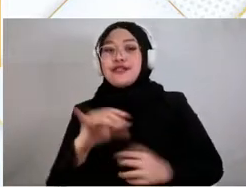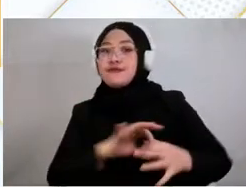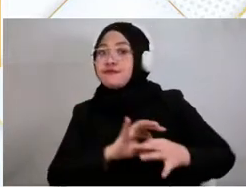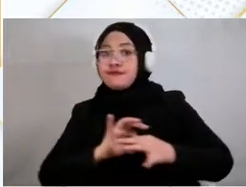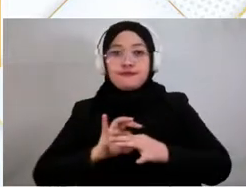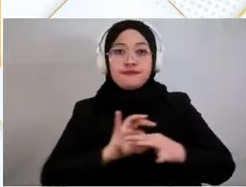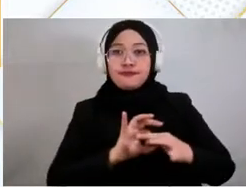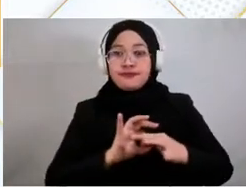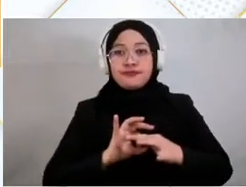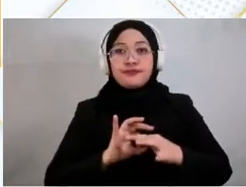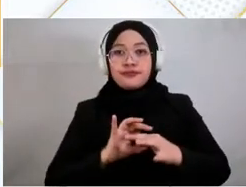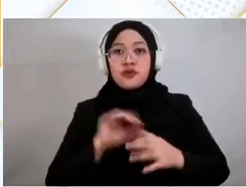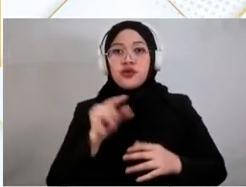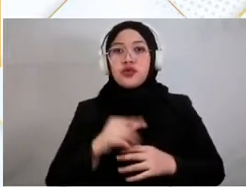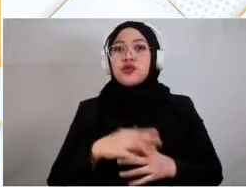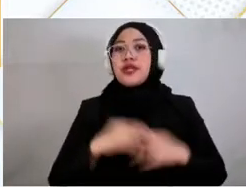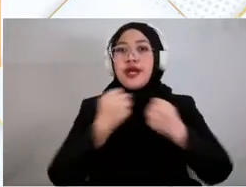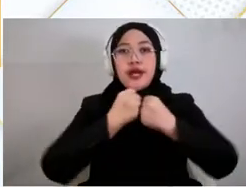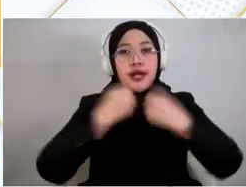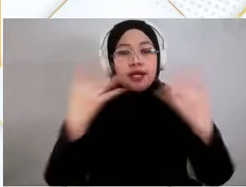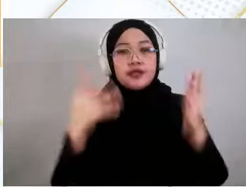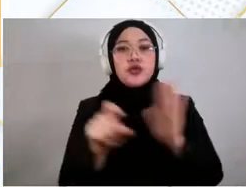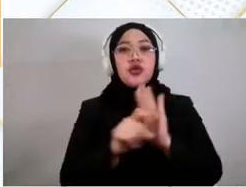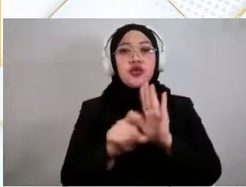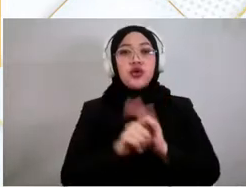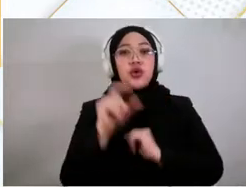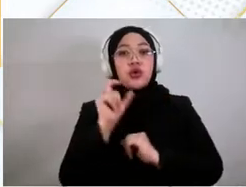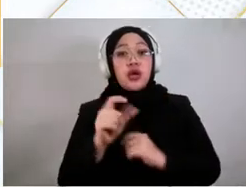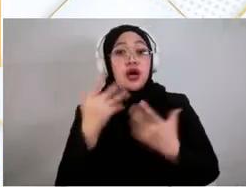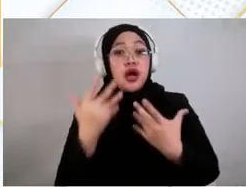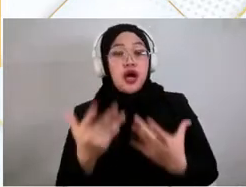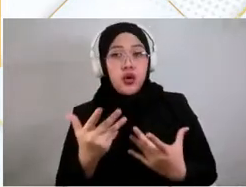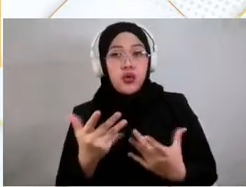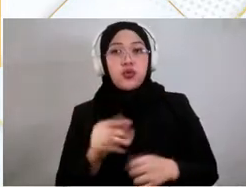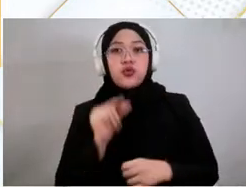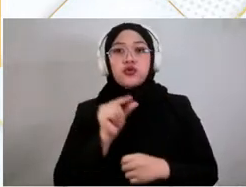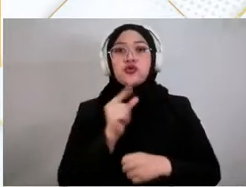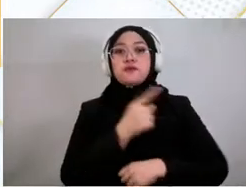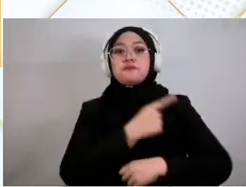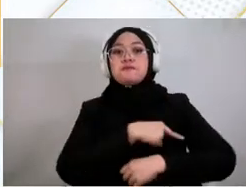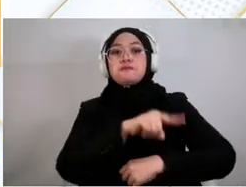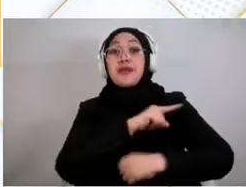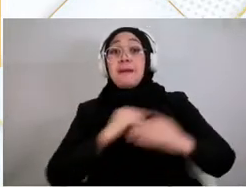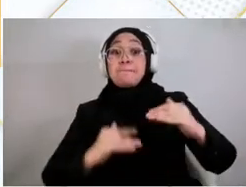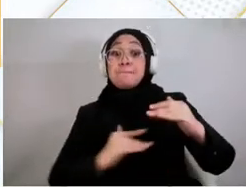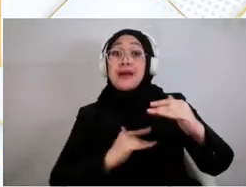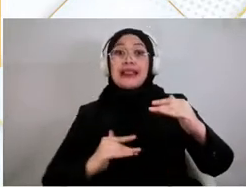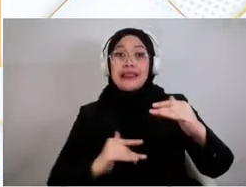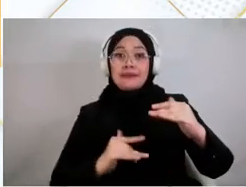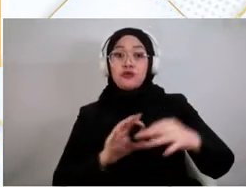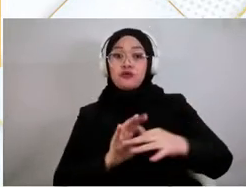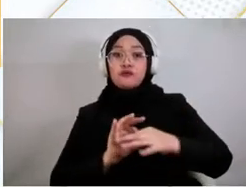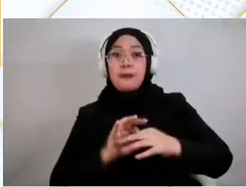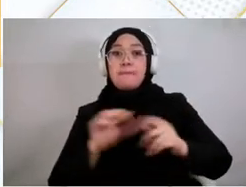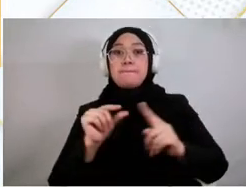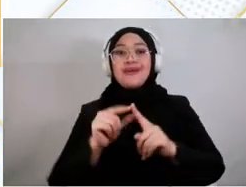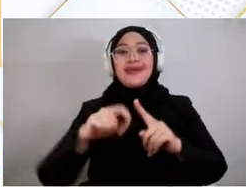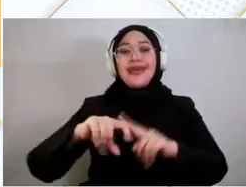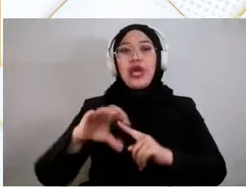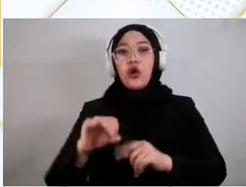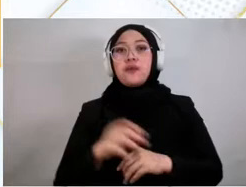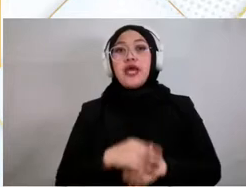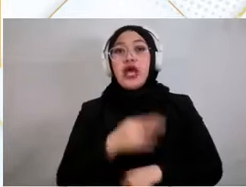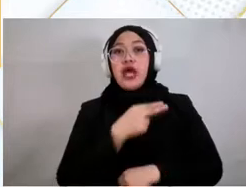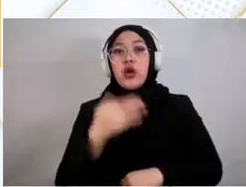be become a very clear example on how we can increase the bilateral cooperations in the context of PKO. We have Indonesia